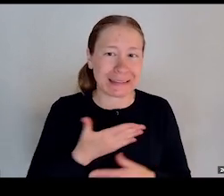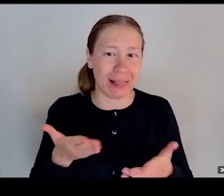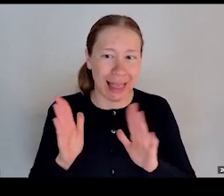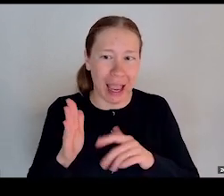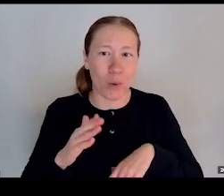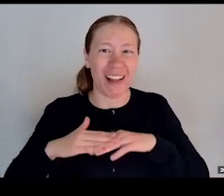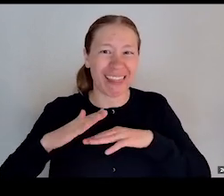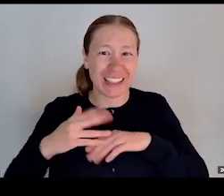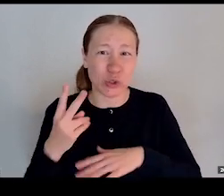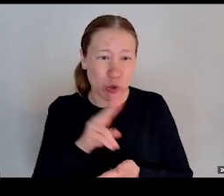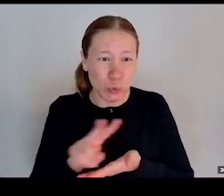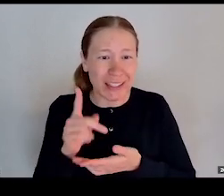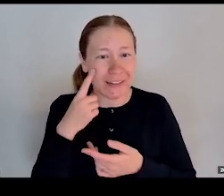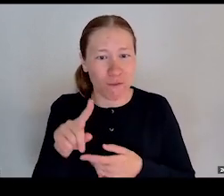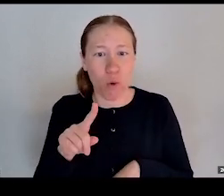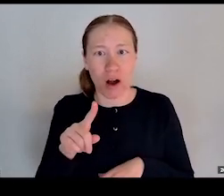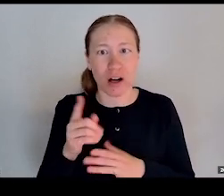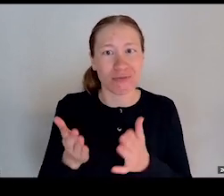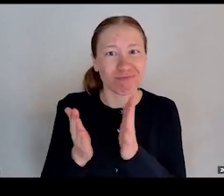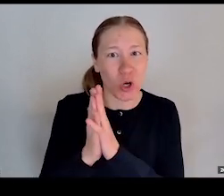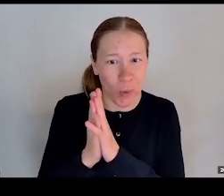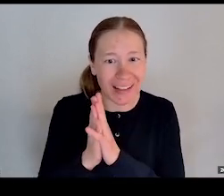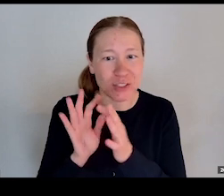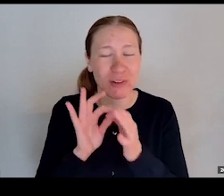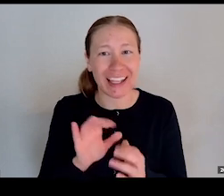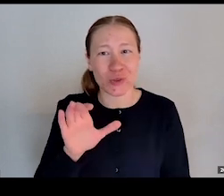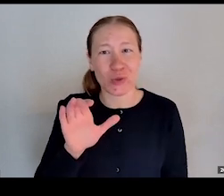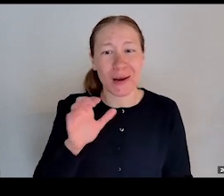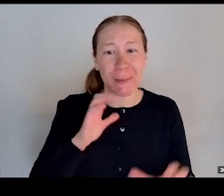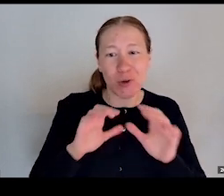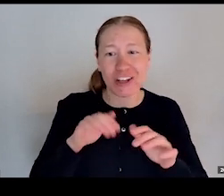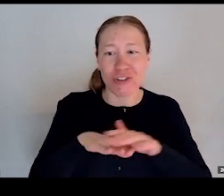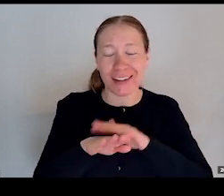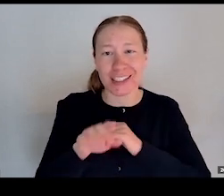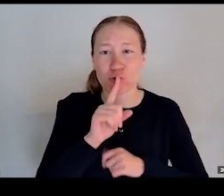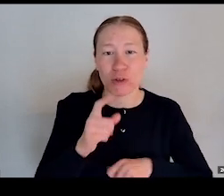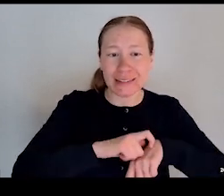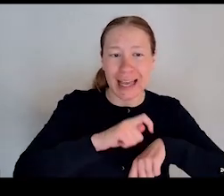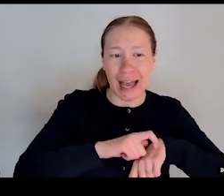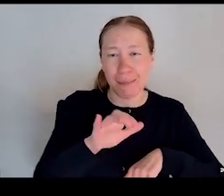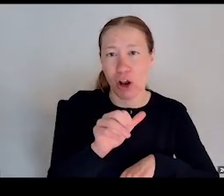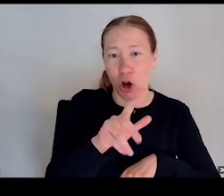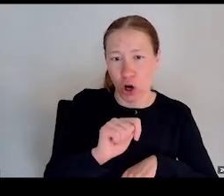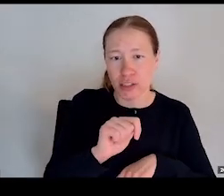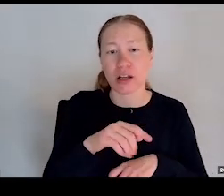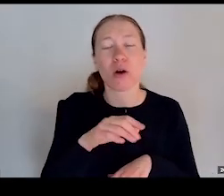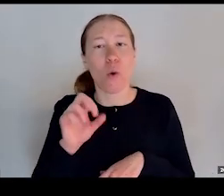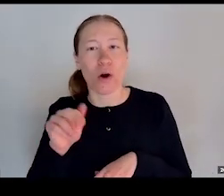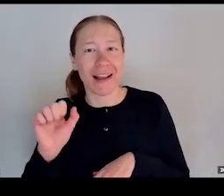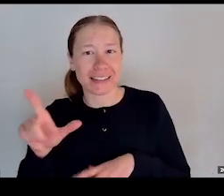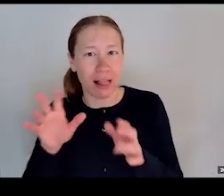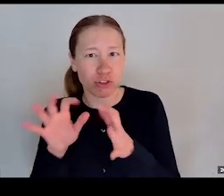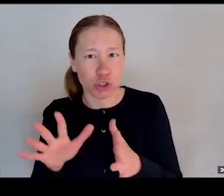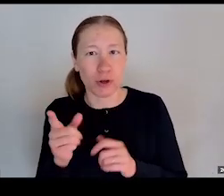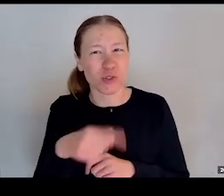communication access real-time, translation, which is CART, services, or an American Sign Language interpreter. So making people aware